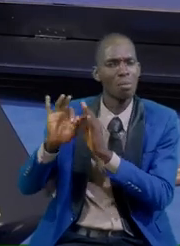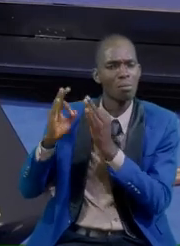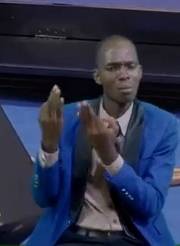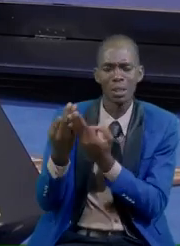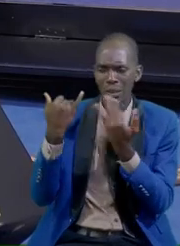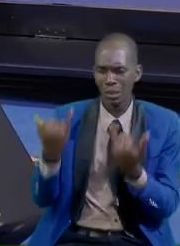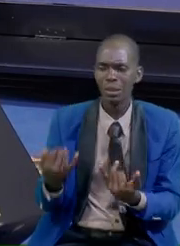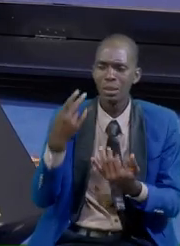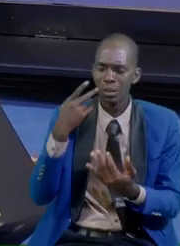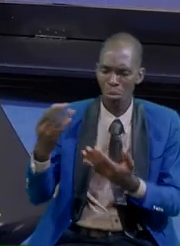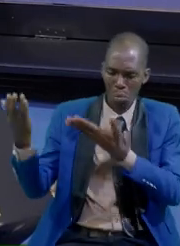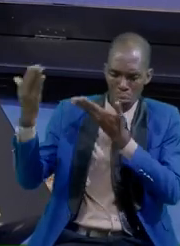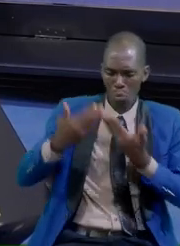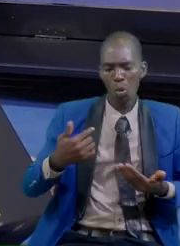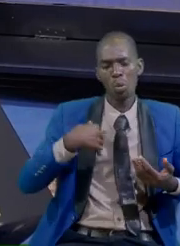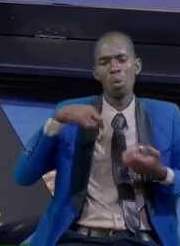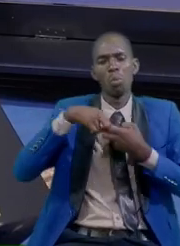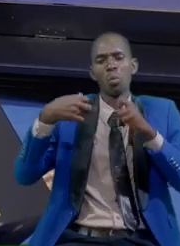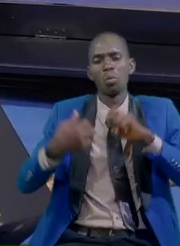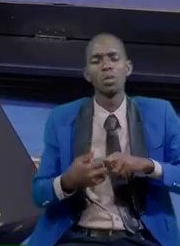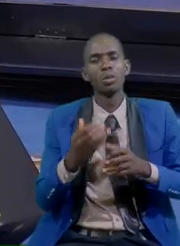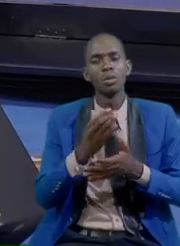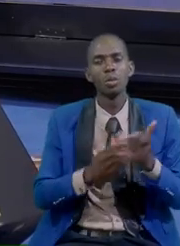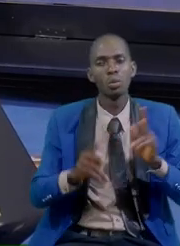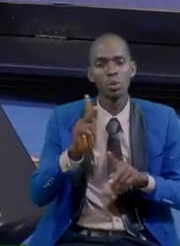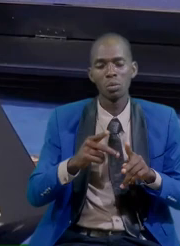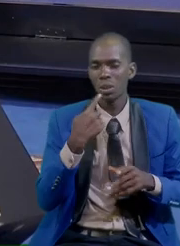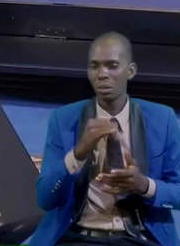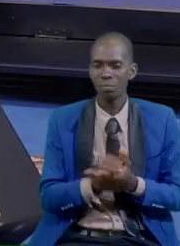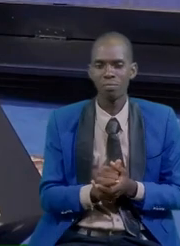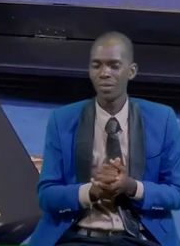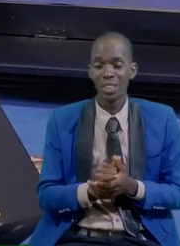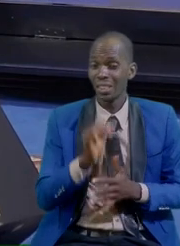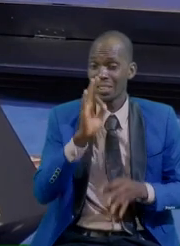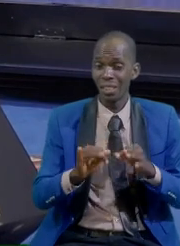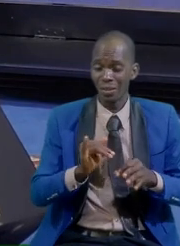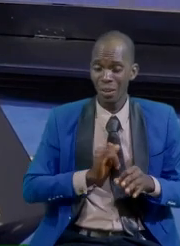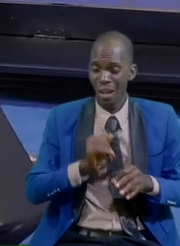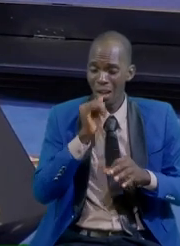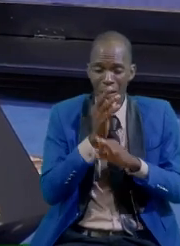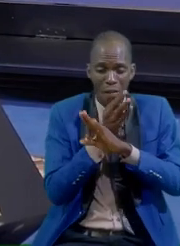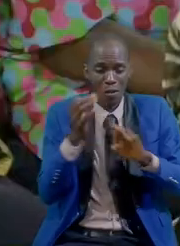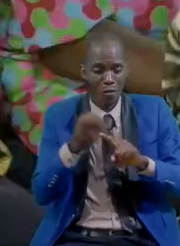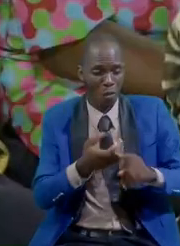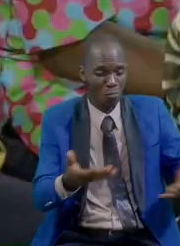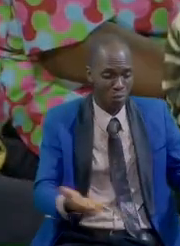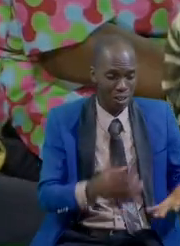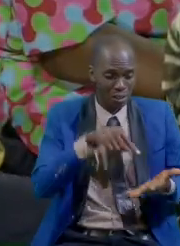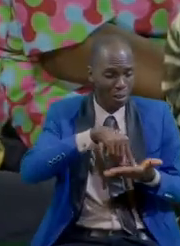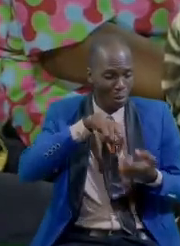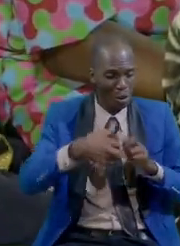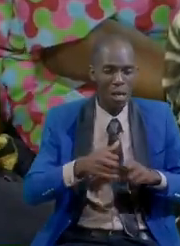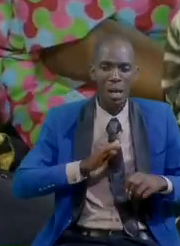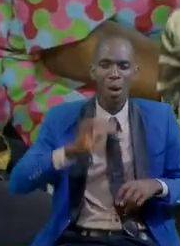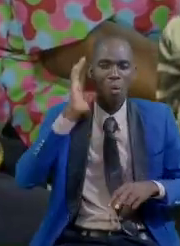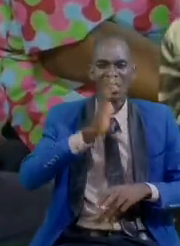landed me. And some people will say, if I come out of this place, I will never preach again. No, you will preach